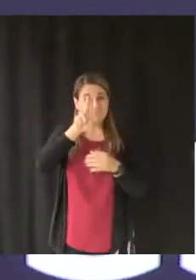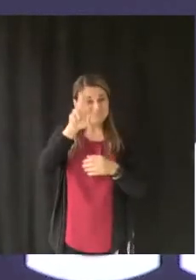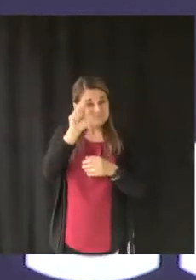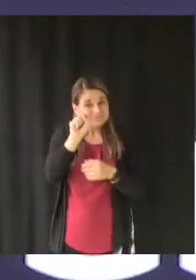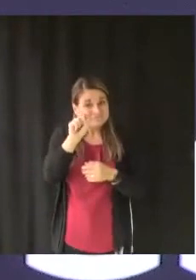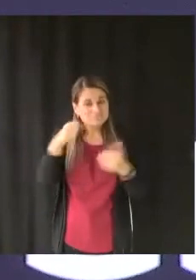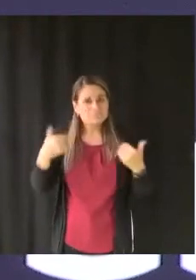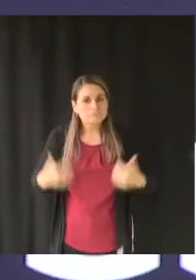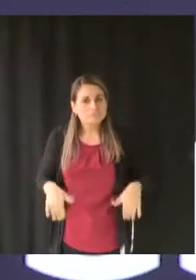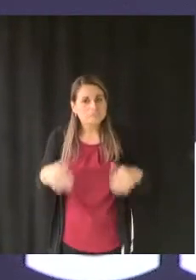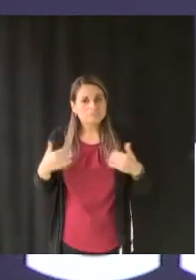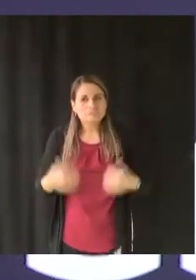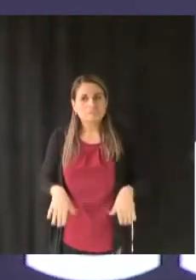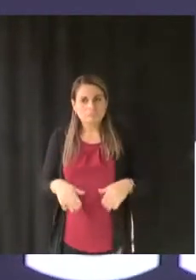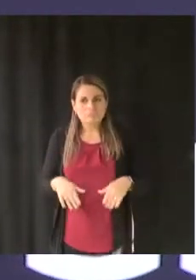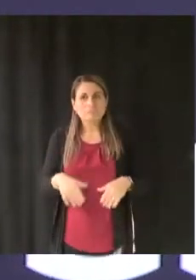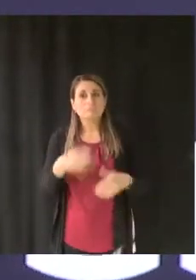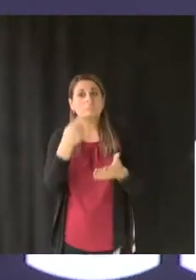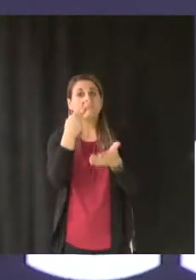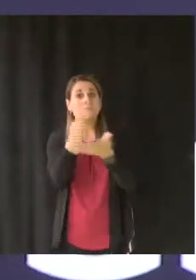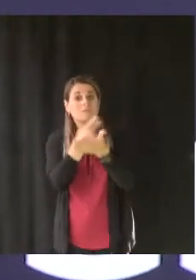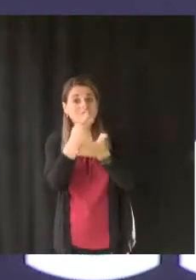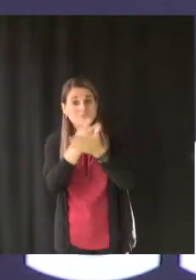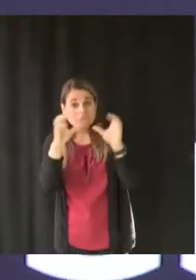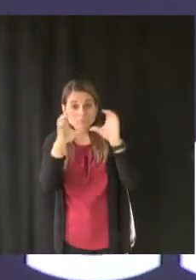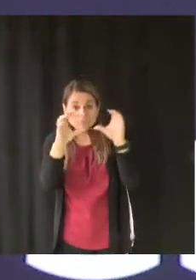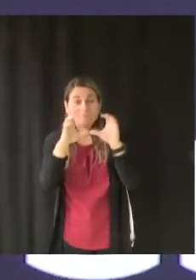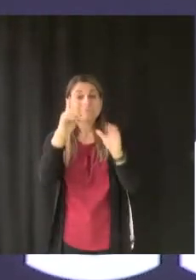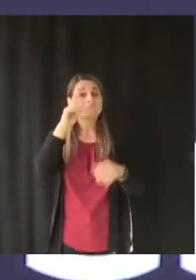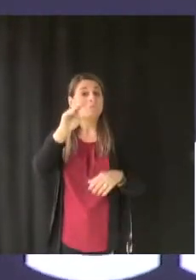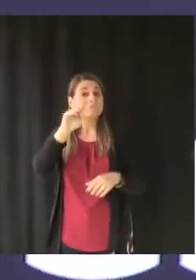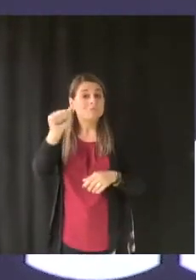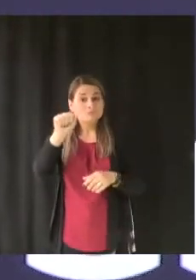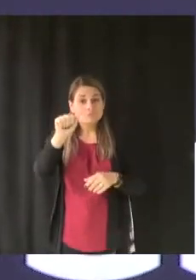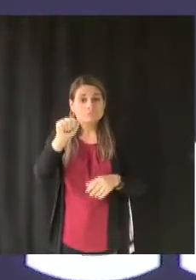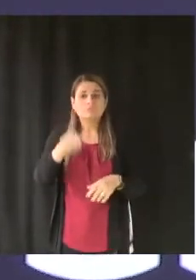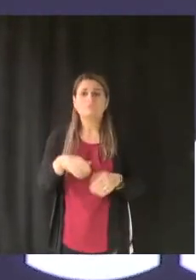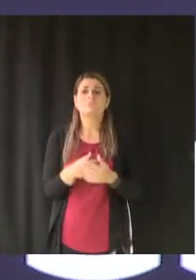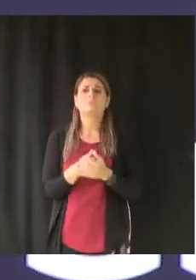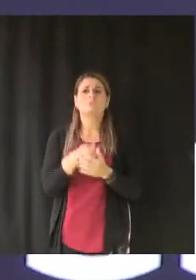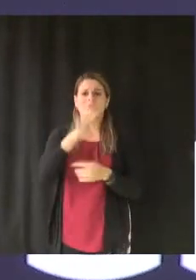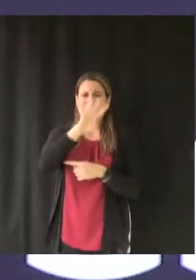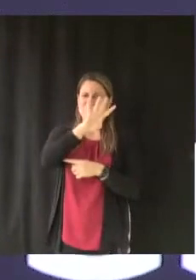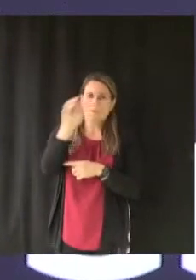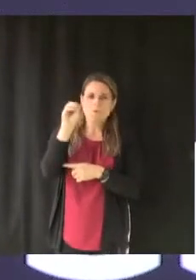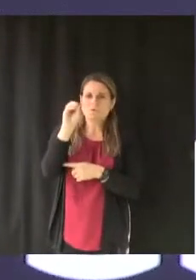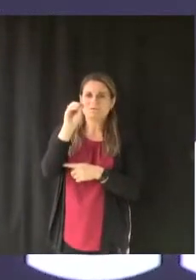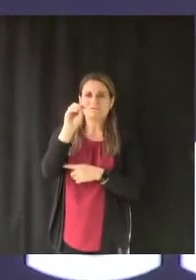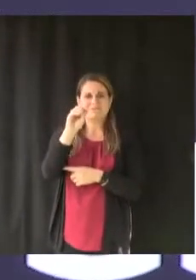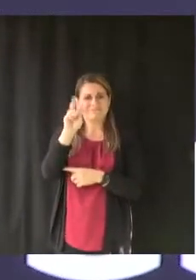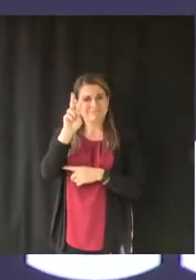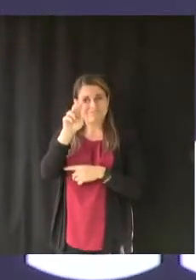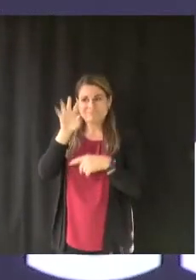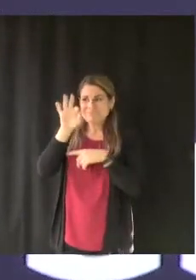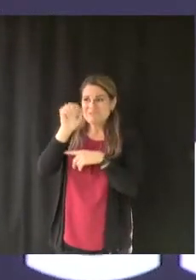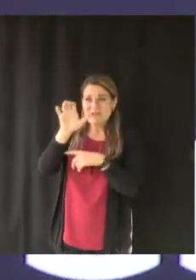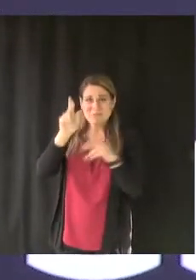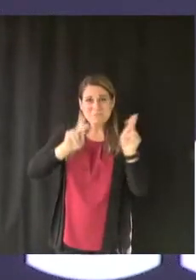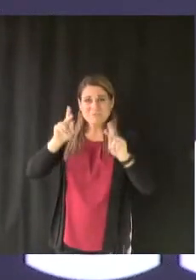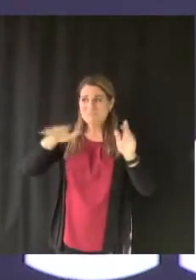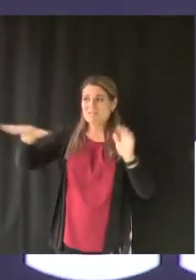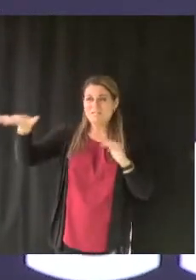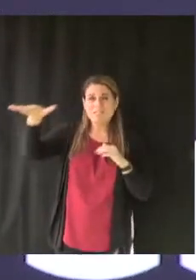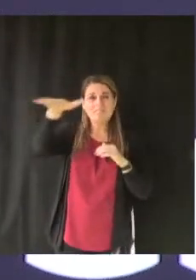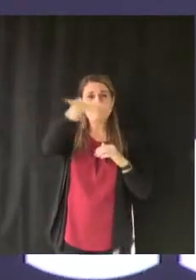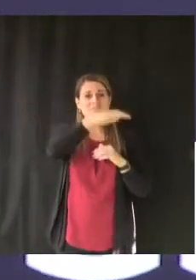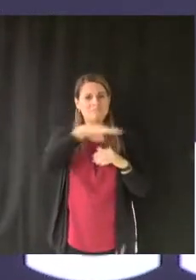and Master of Arts program supported by over 40 faculty from across our academic enterprise. UConn